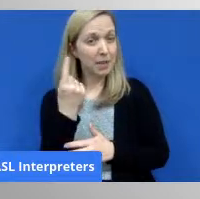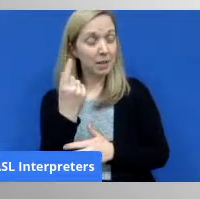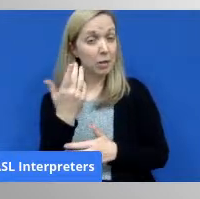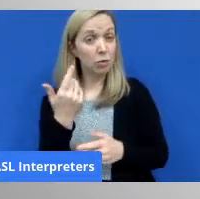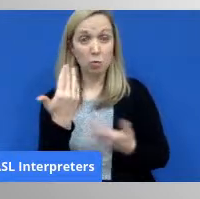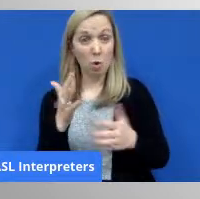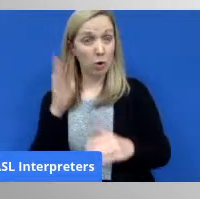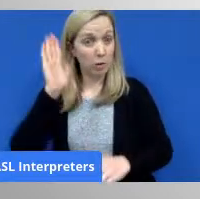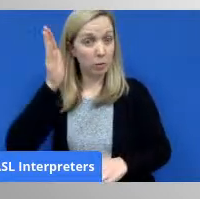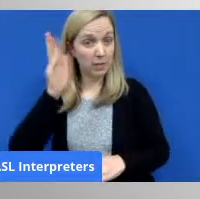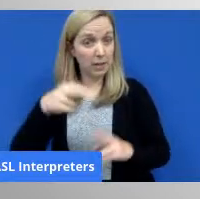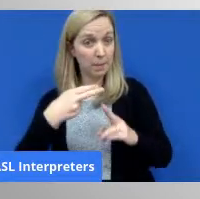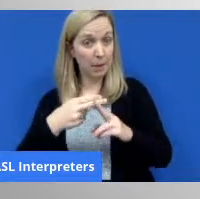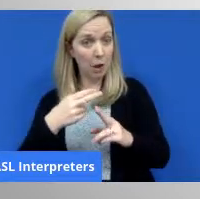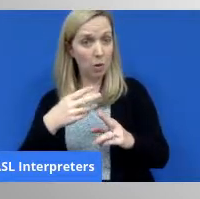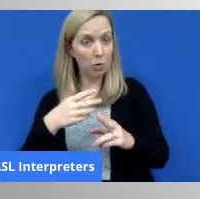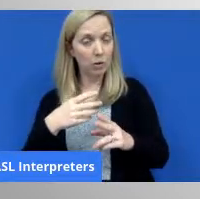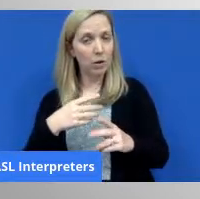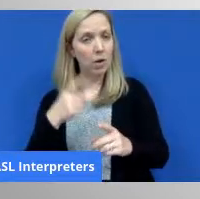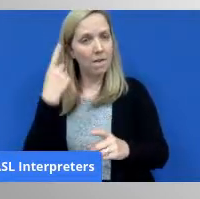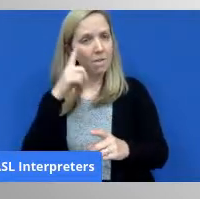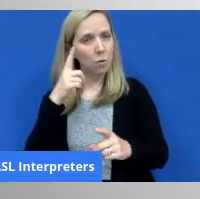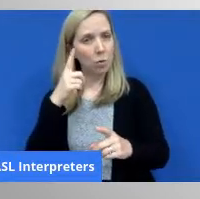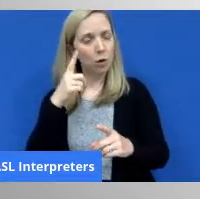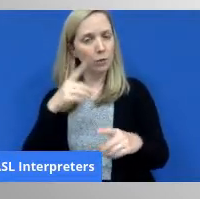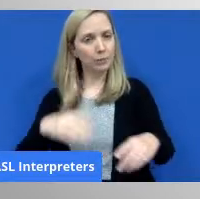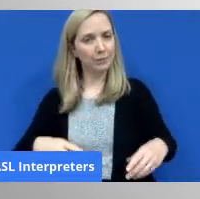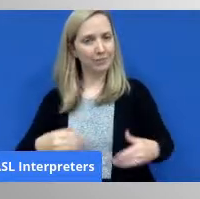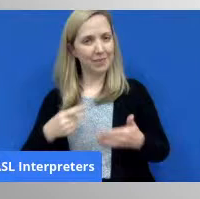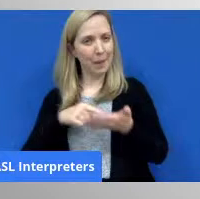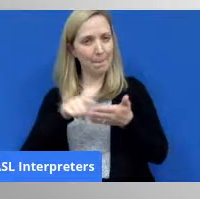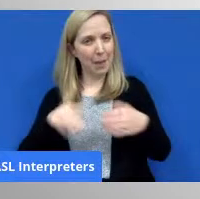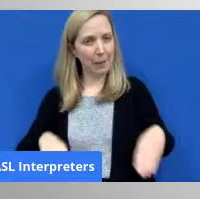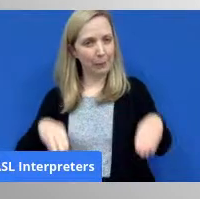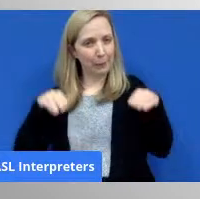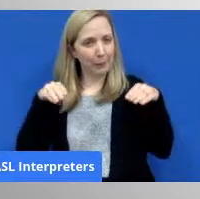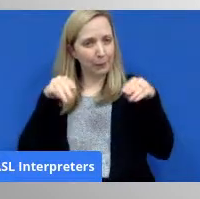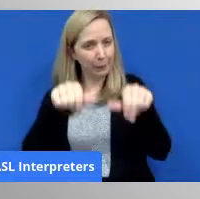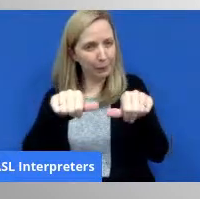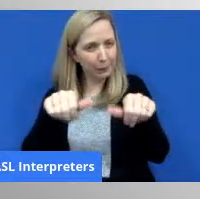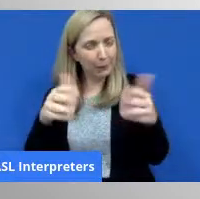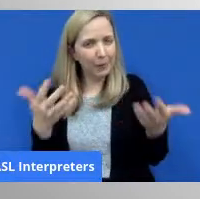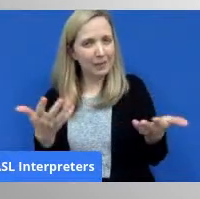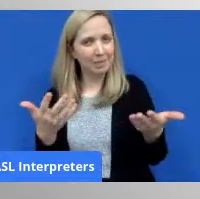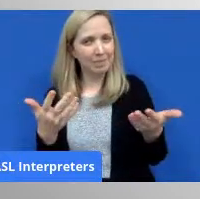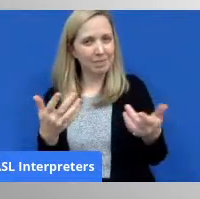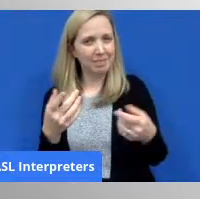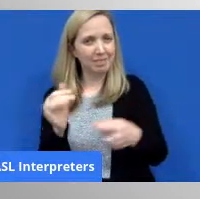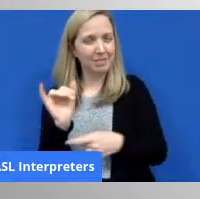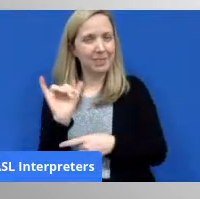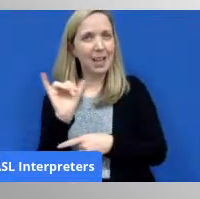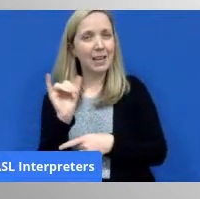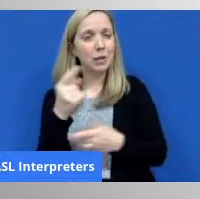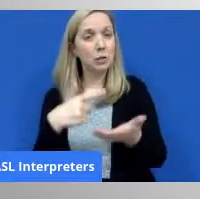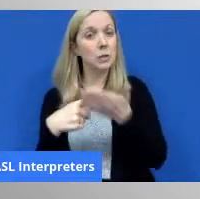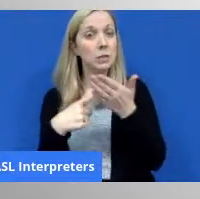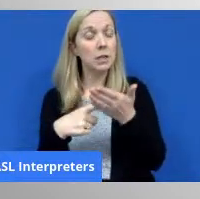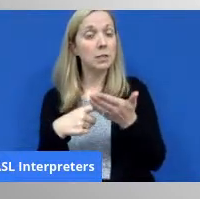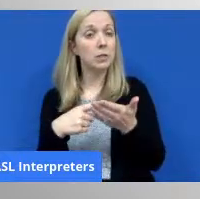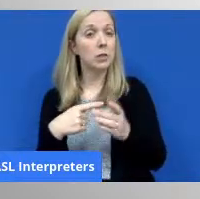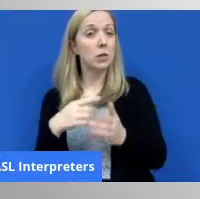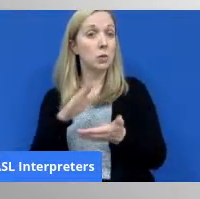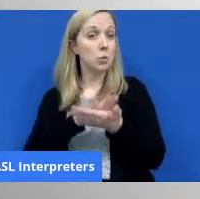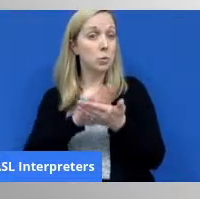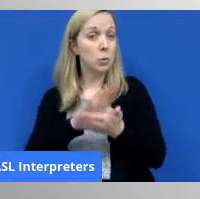of co-financing? I know that you talk about renting school buses in the summertime,